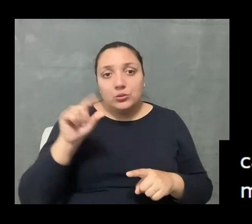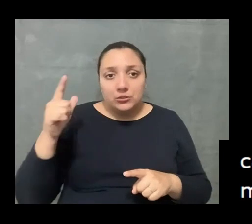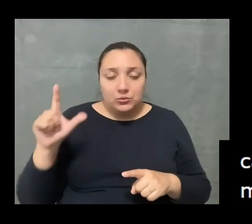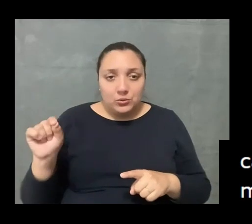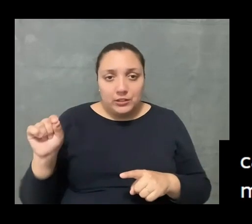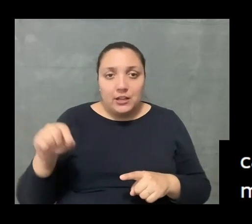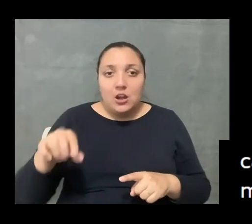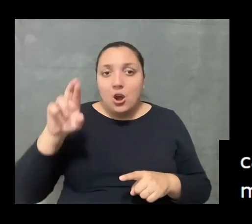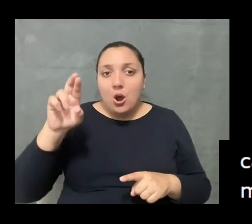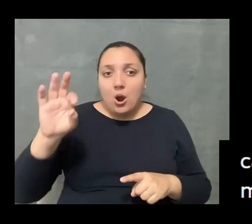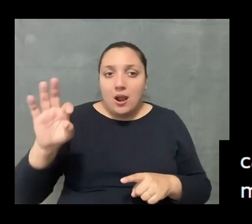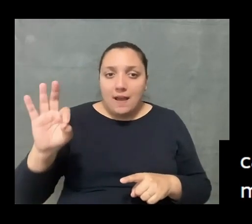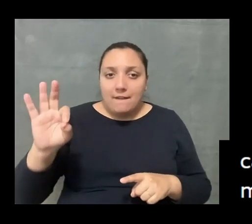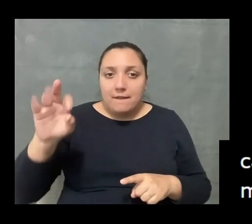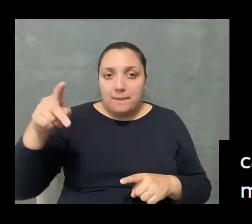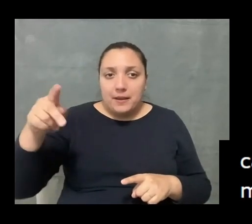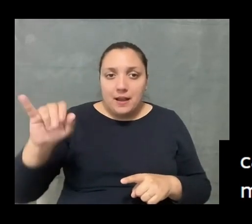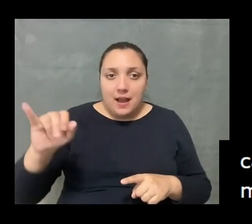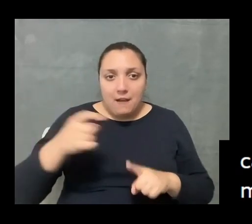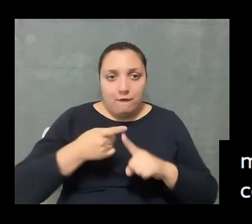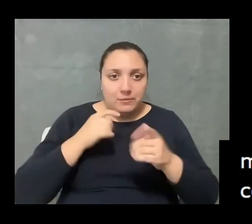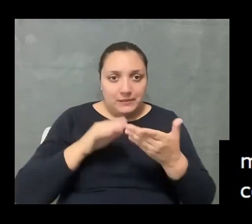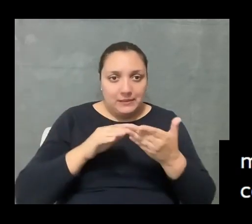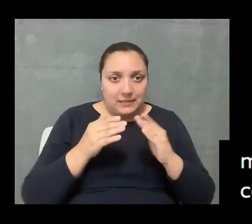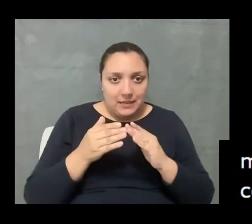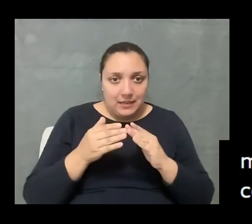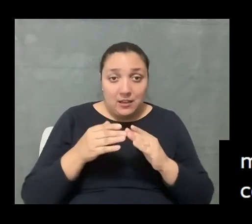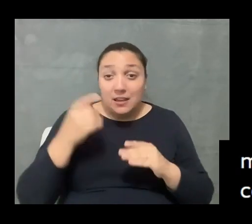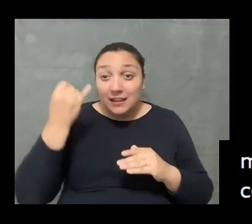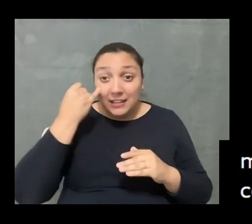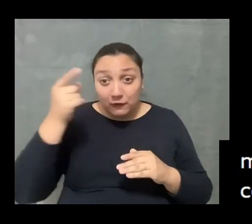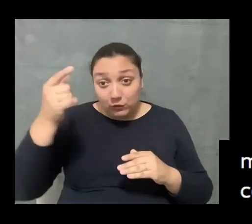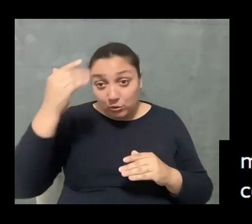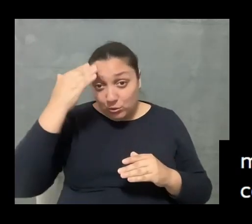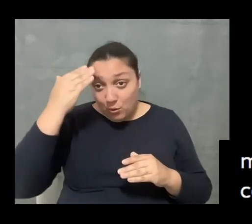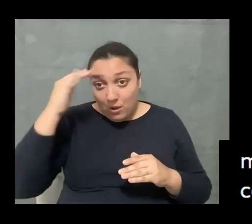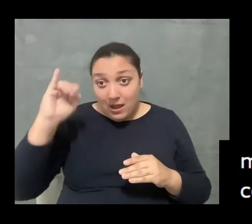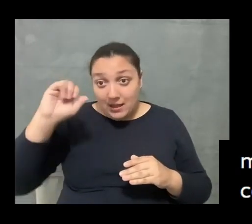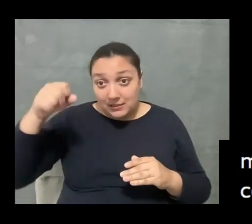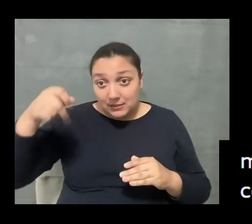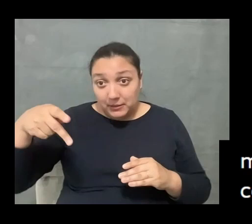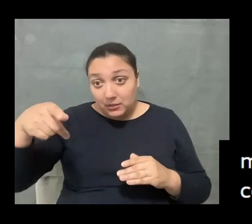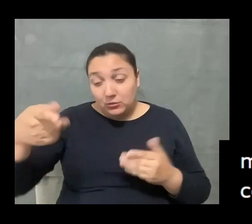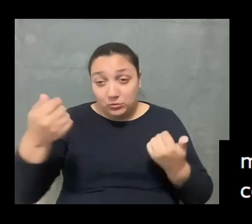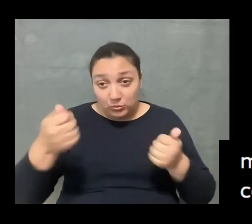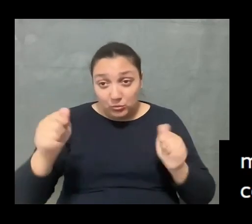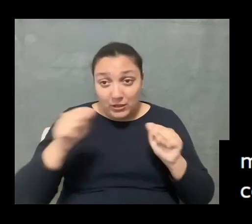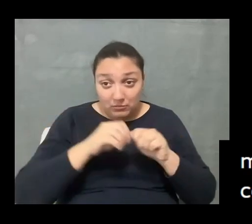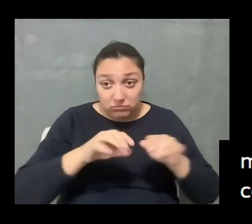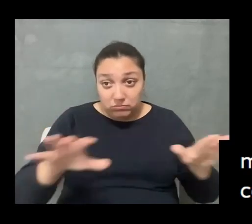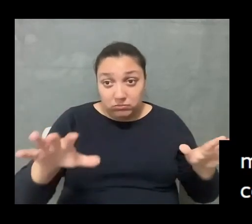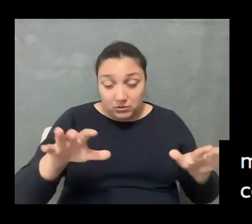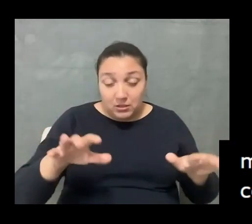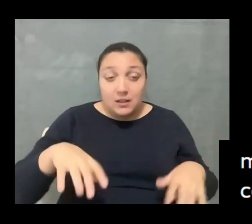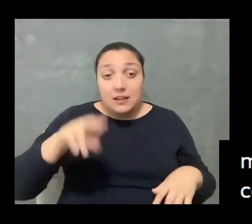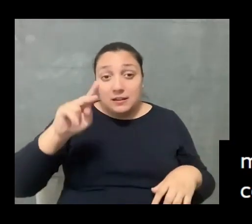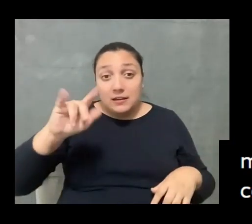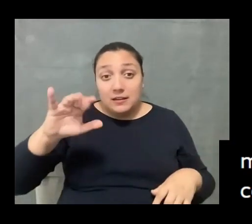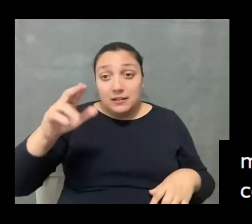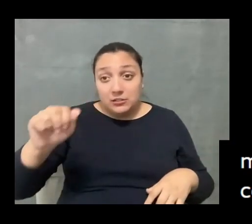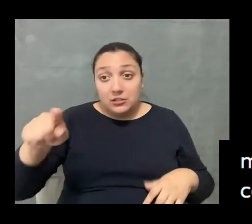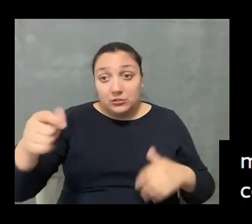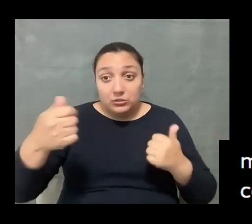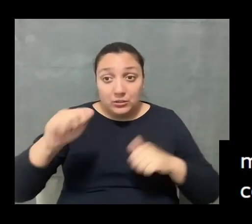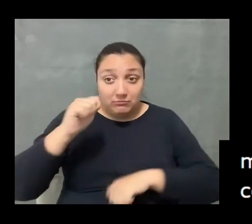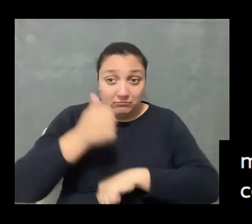by the city. And for those of you ISP folks who have been trying to deploy into NYCHA and build new infrastructure,